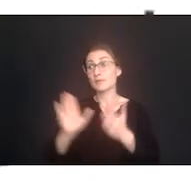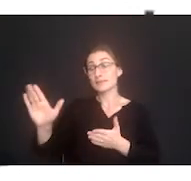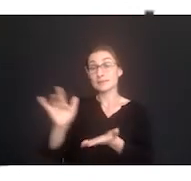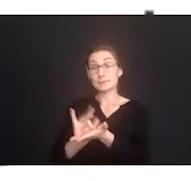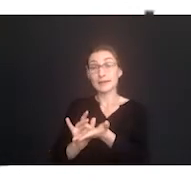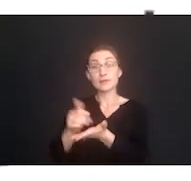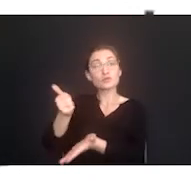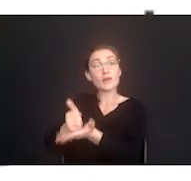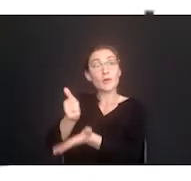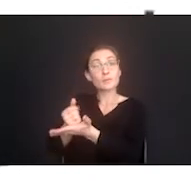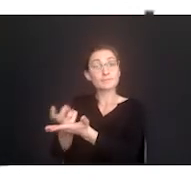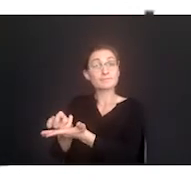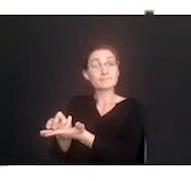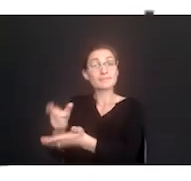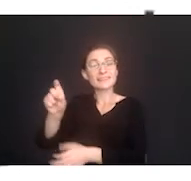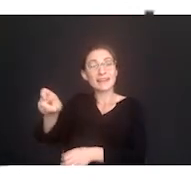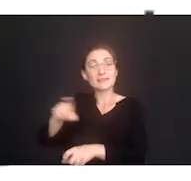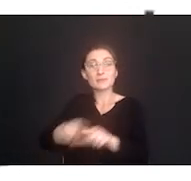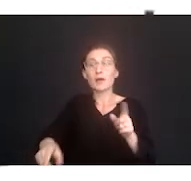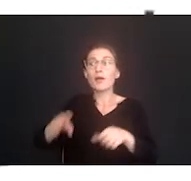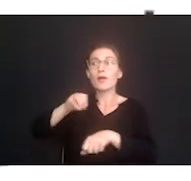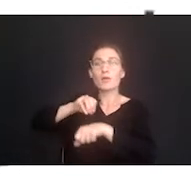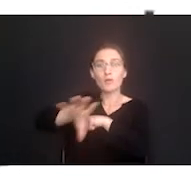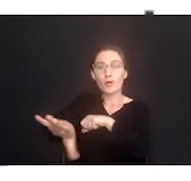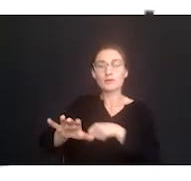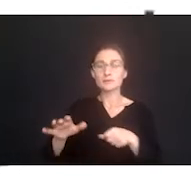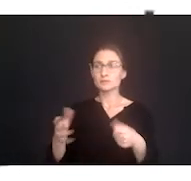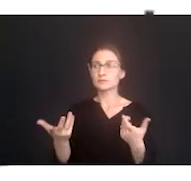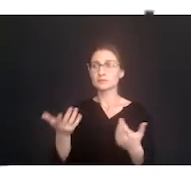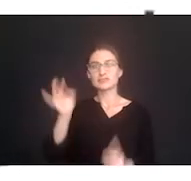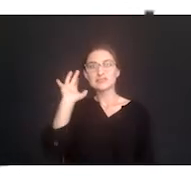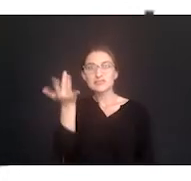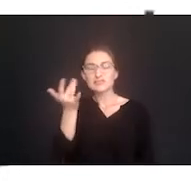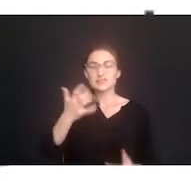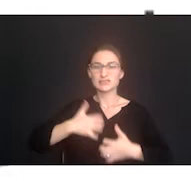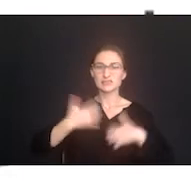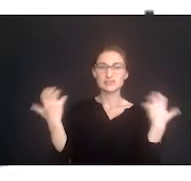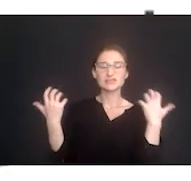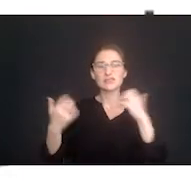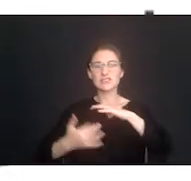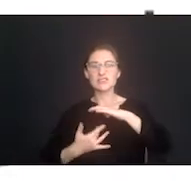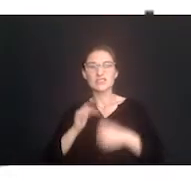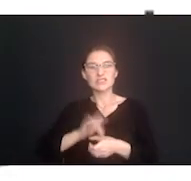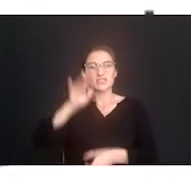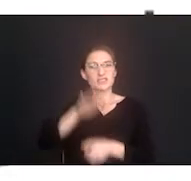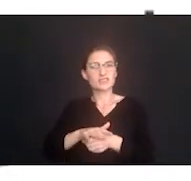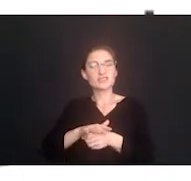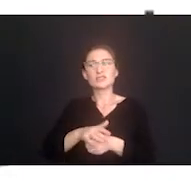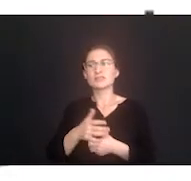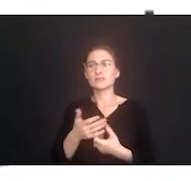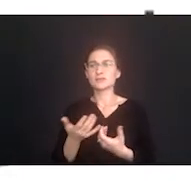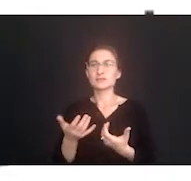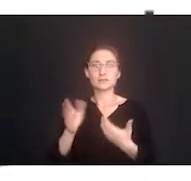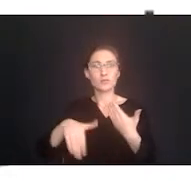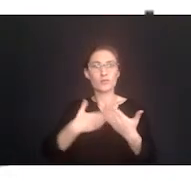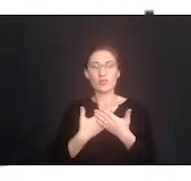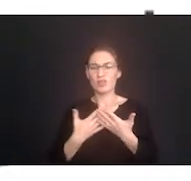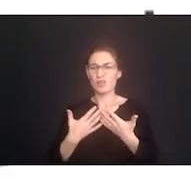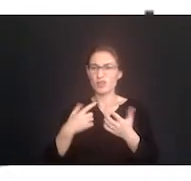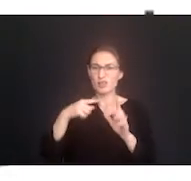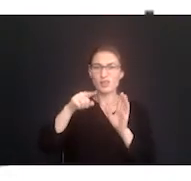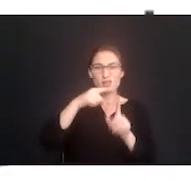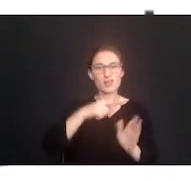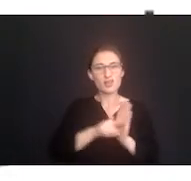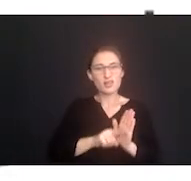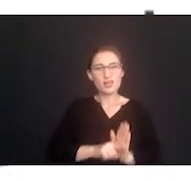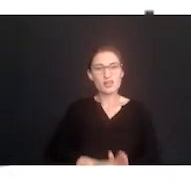medication, though it's helping with his seizures, it also causes him to be irritable, to have angry outbursts, to have rage in some